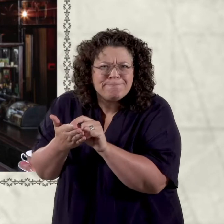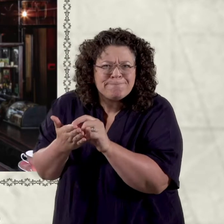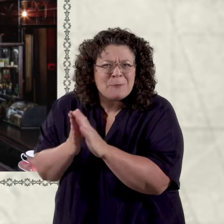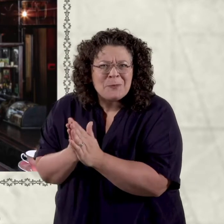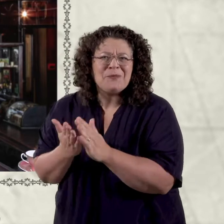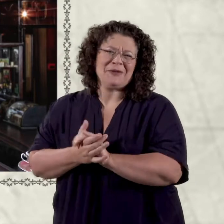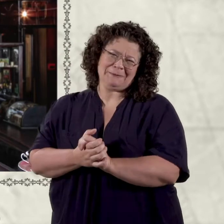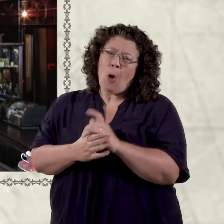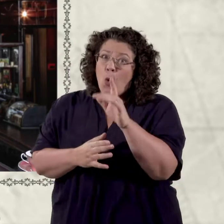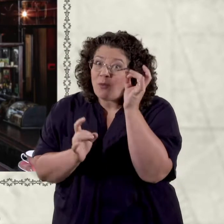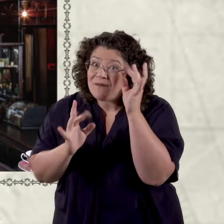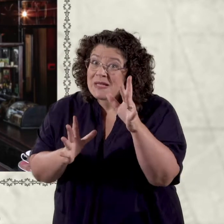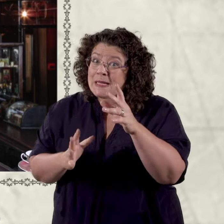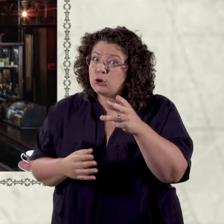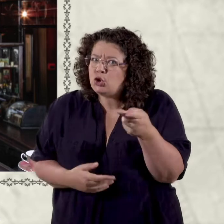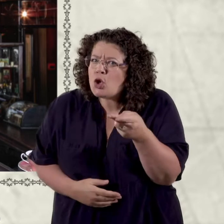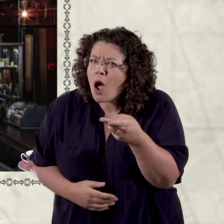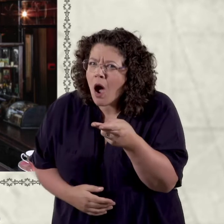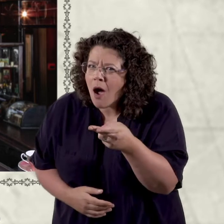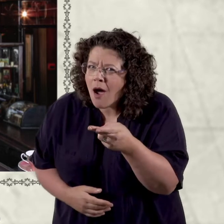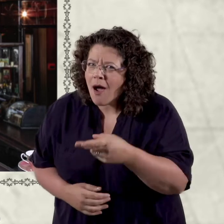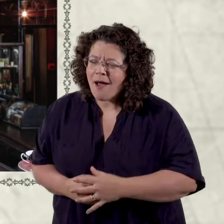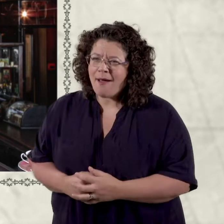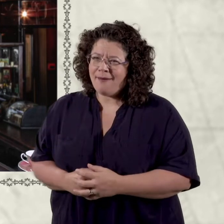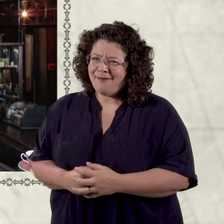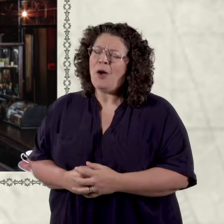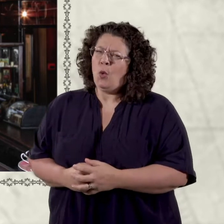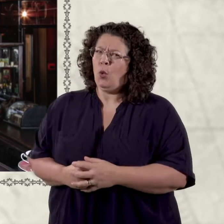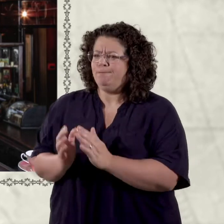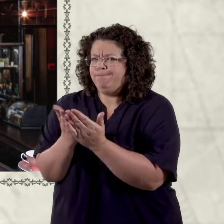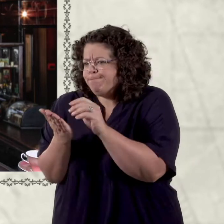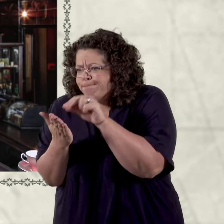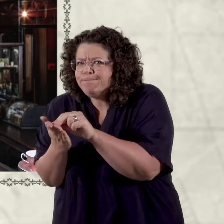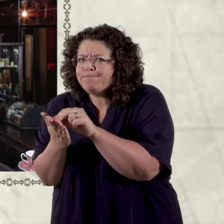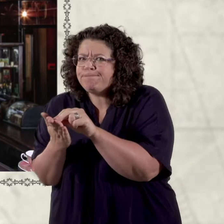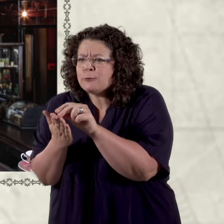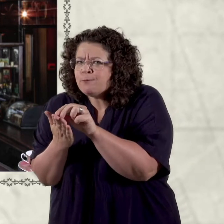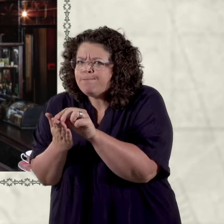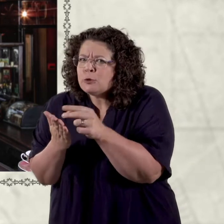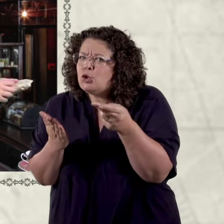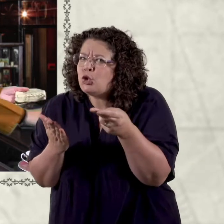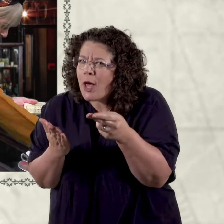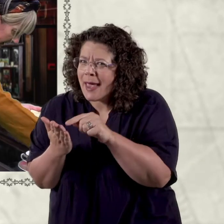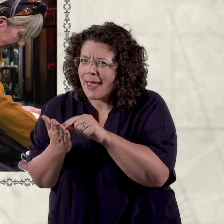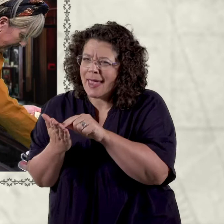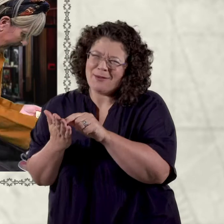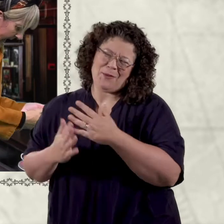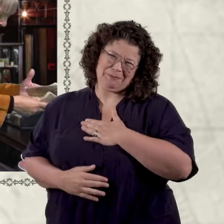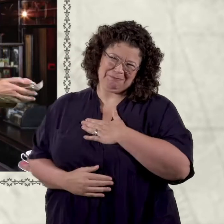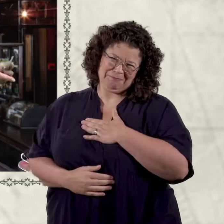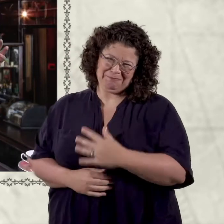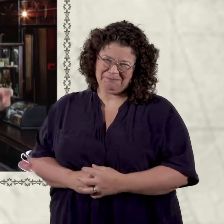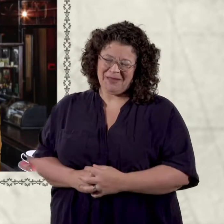Lovely, and oh, I mustn't forget the sugar. Now, there we go, sugar there. Sugar, hyfryd,